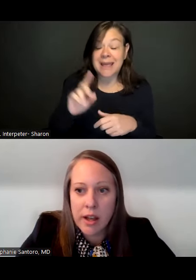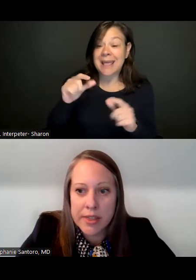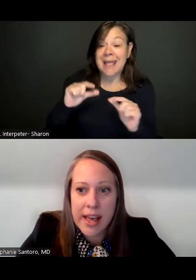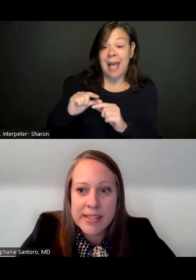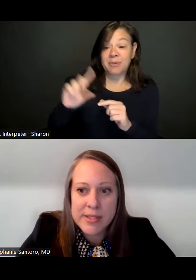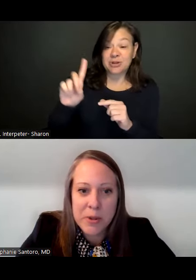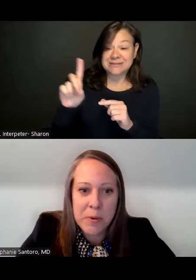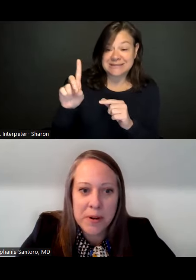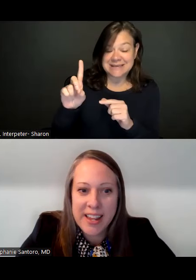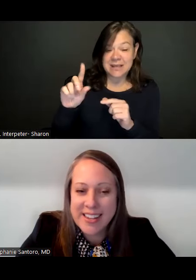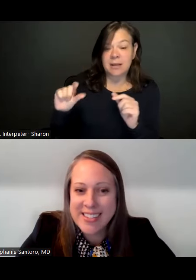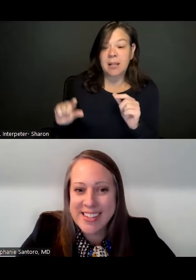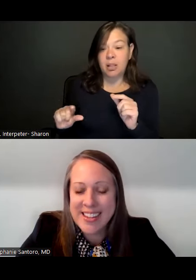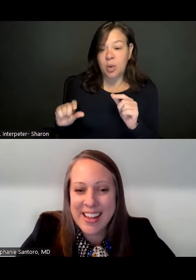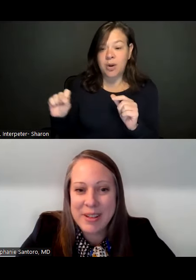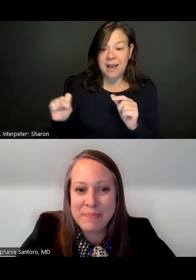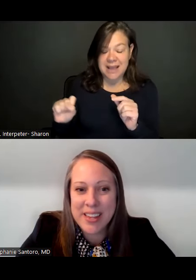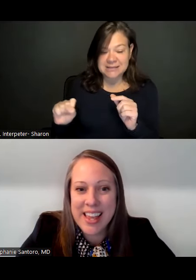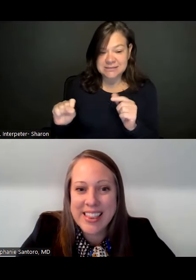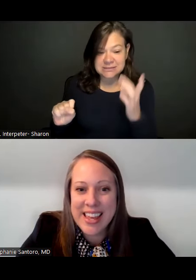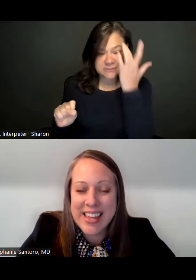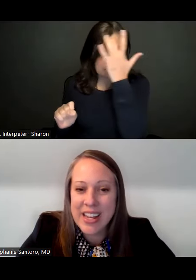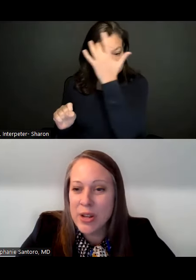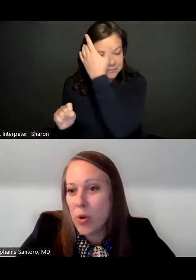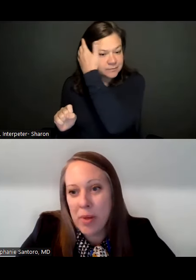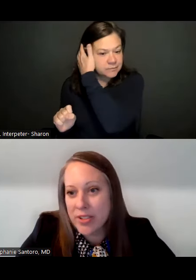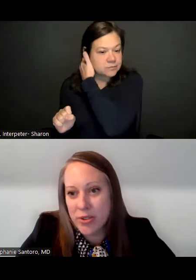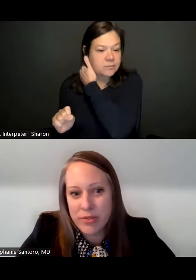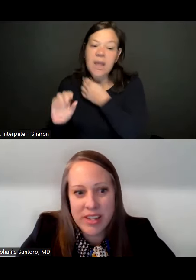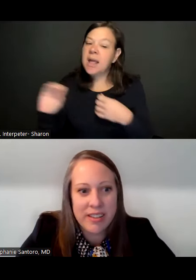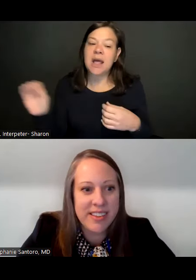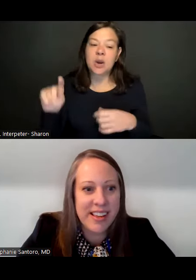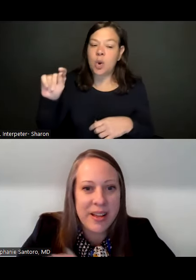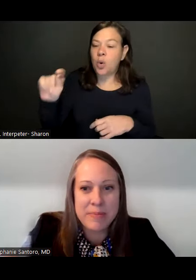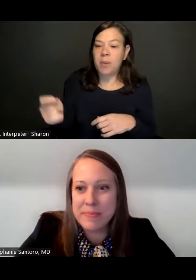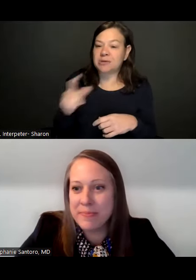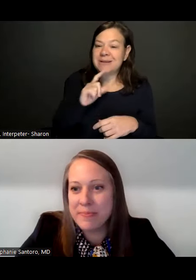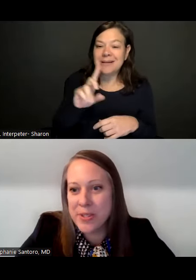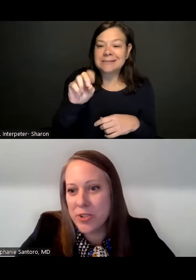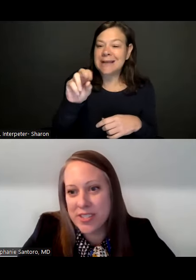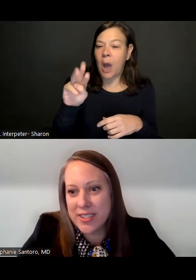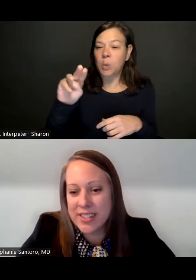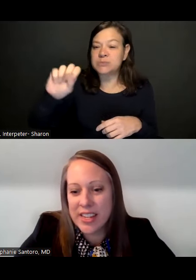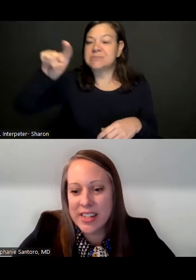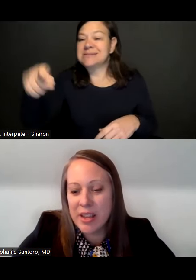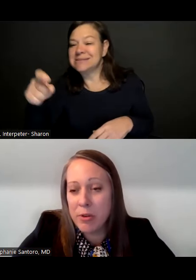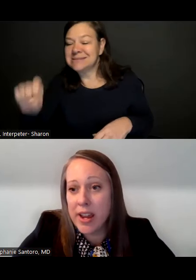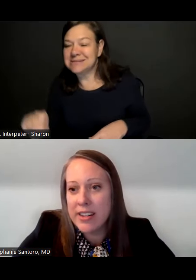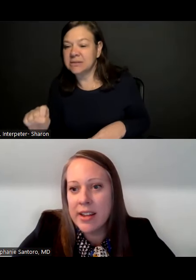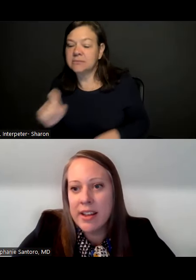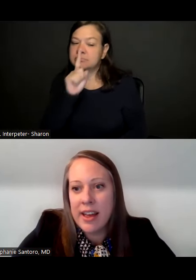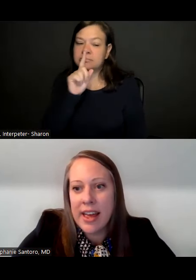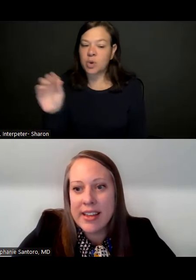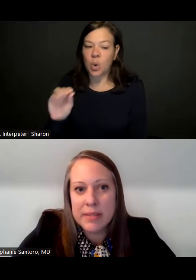D on the S, lowercase, and then no apostrophe. So just to get the naming